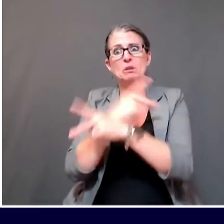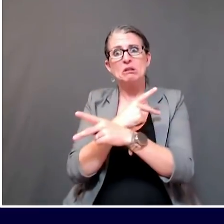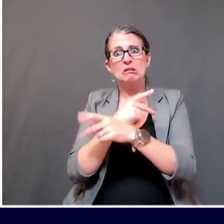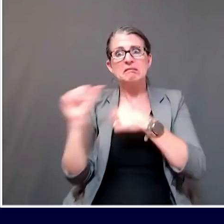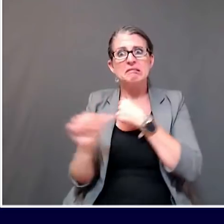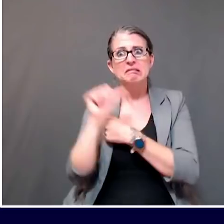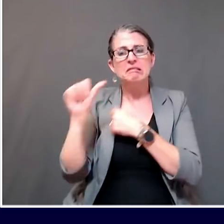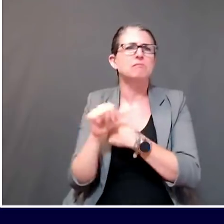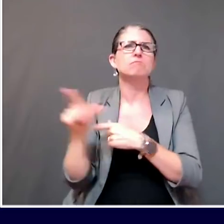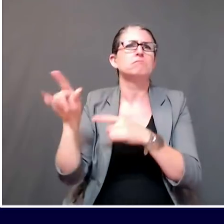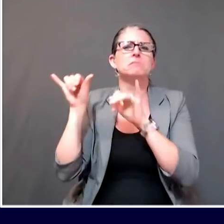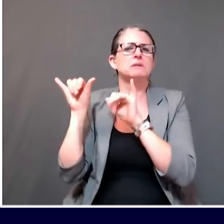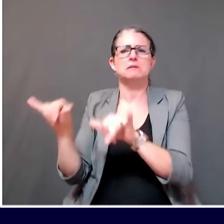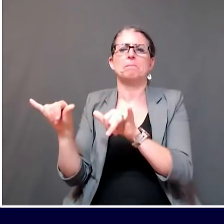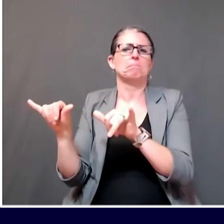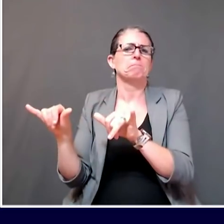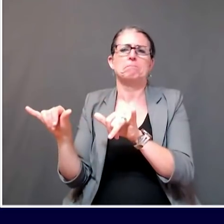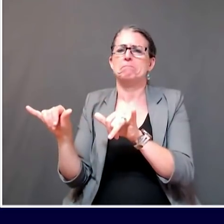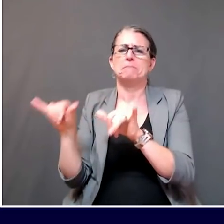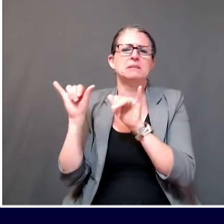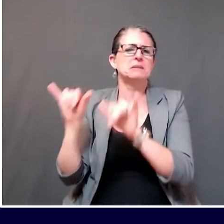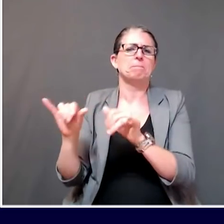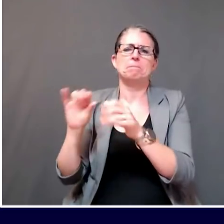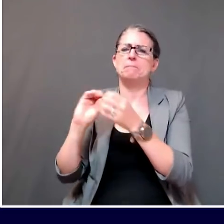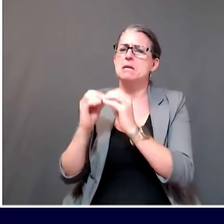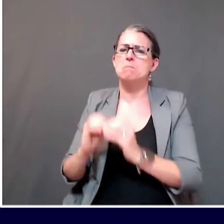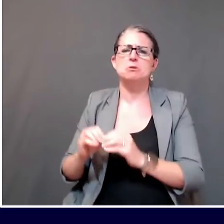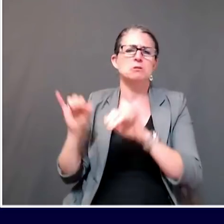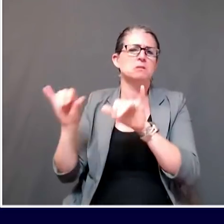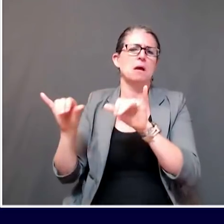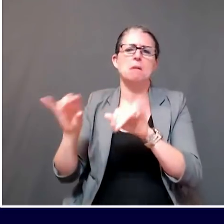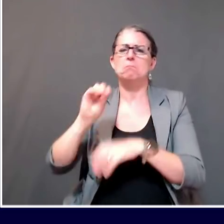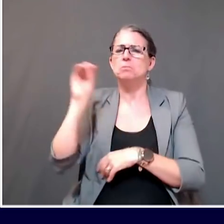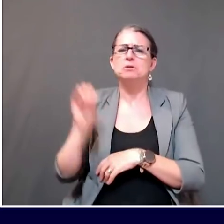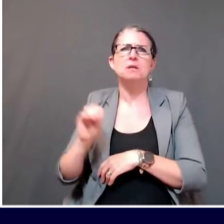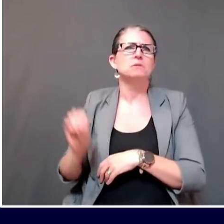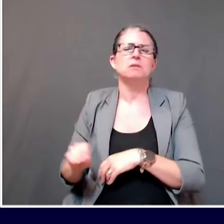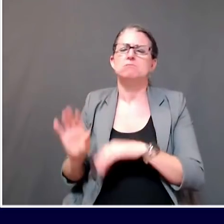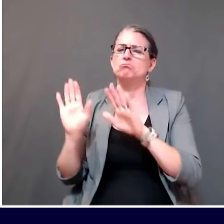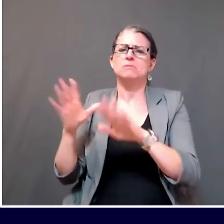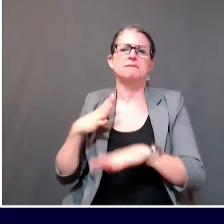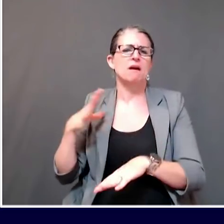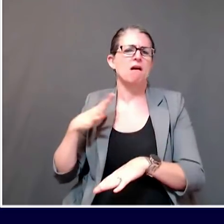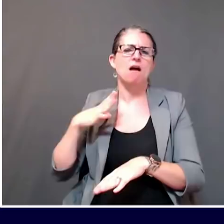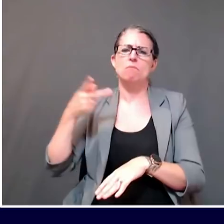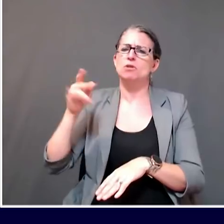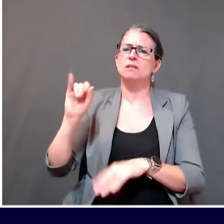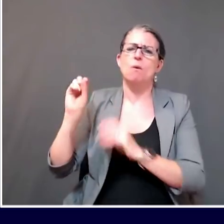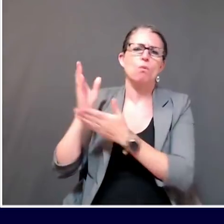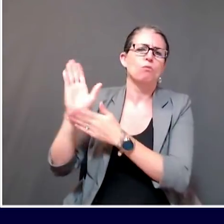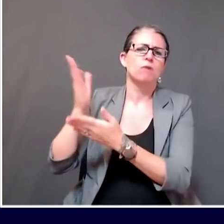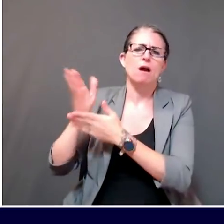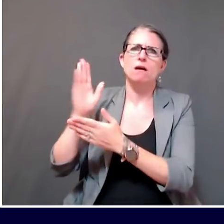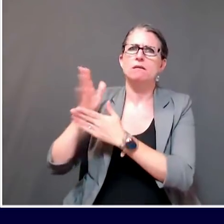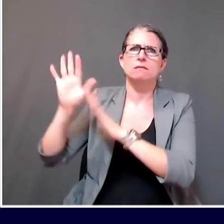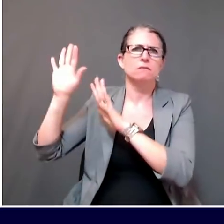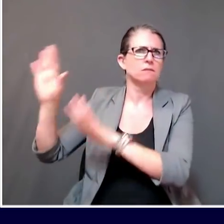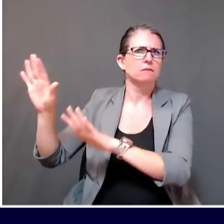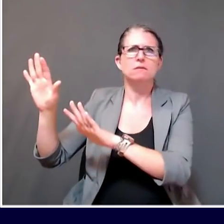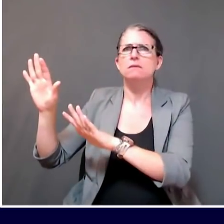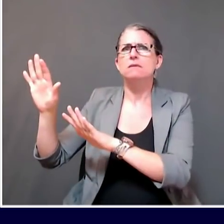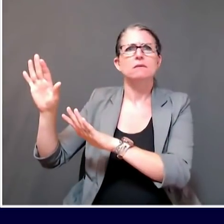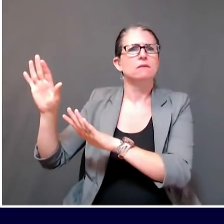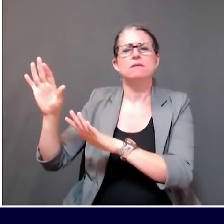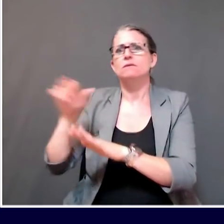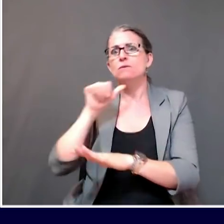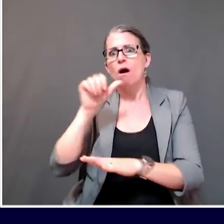investigation unfolds, we may learn more. And so it's all the more reason to remind folks to take precautions anytime they may be